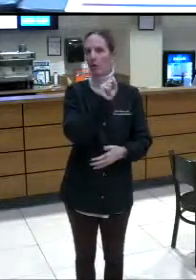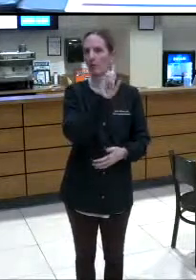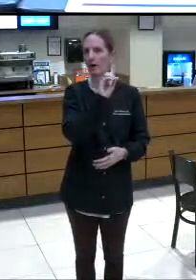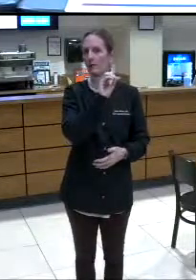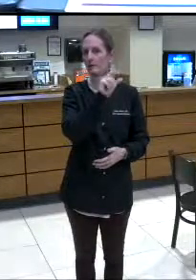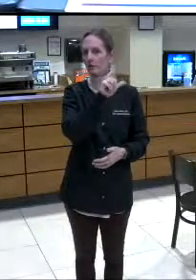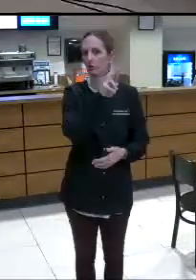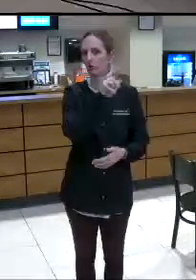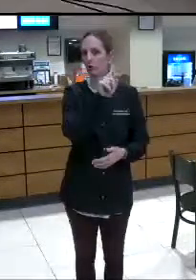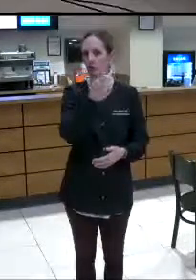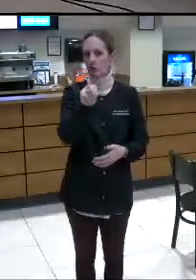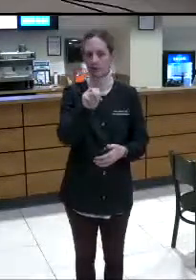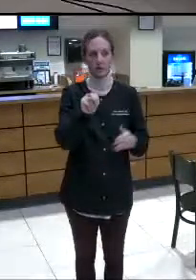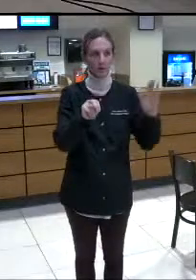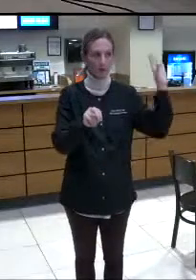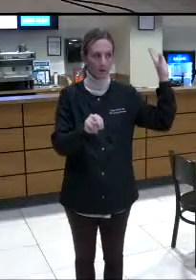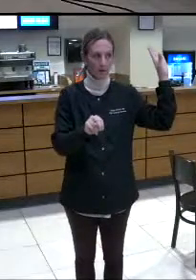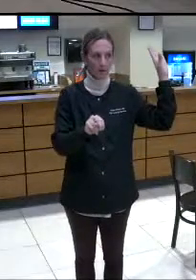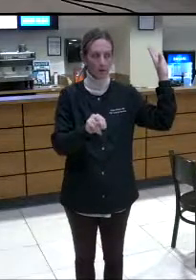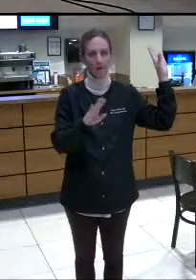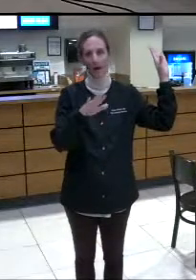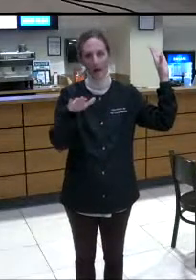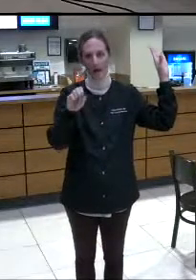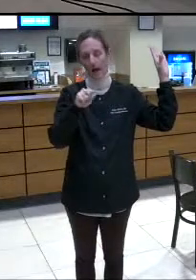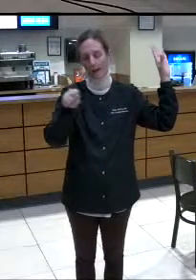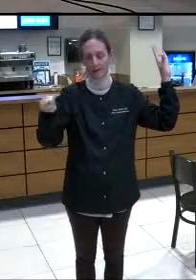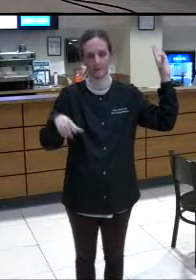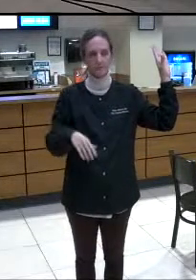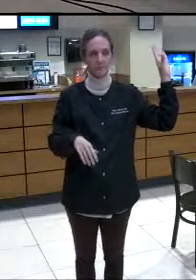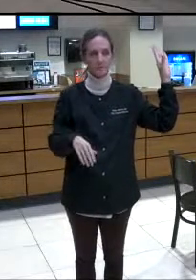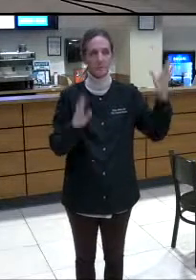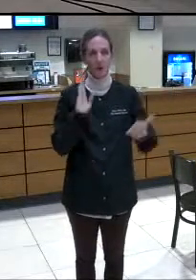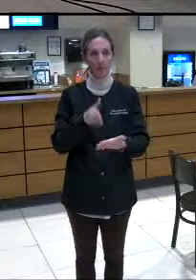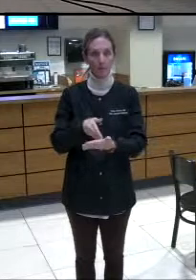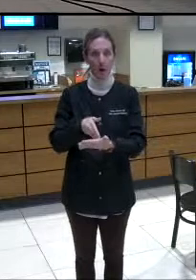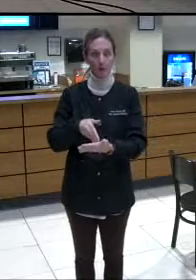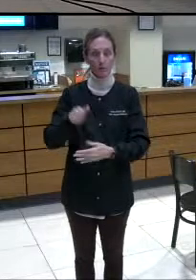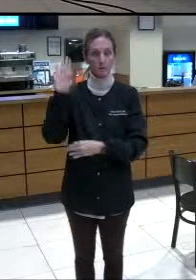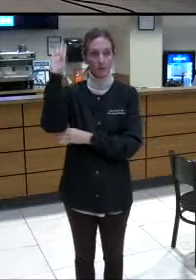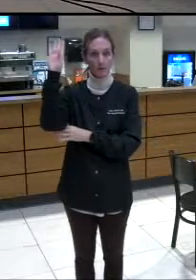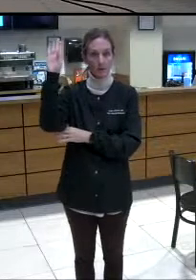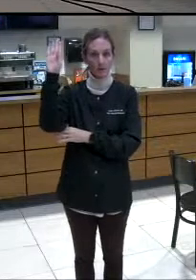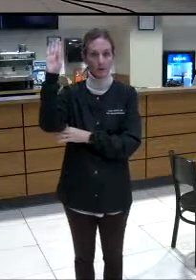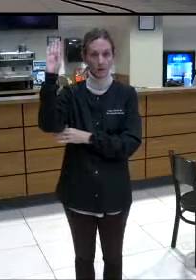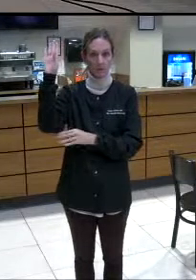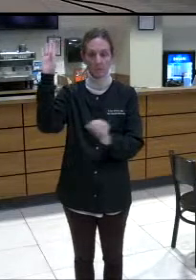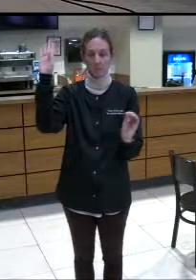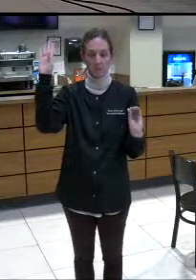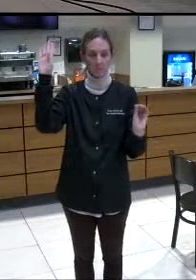say aye. Aye. And any opposed, the same sign.